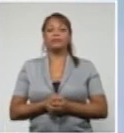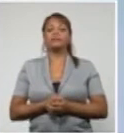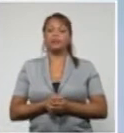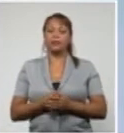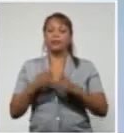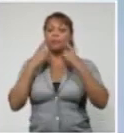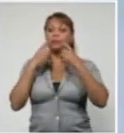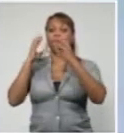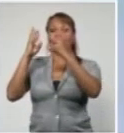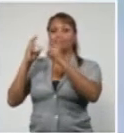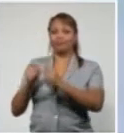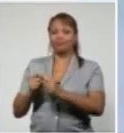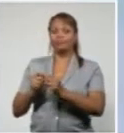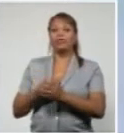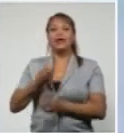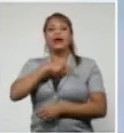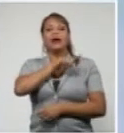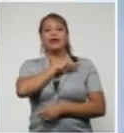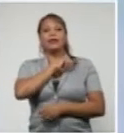Meanwhile,